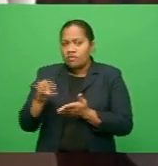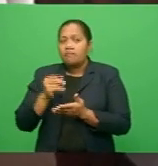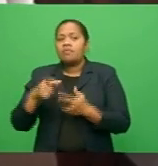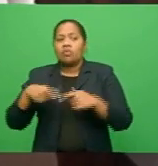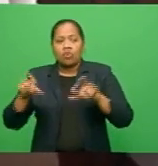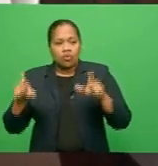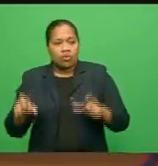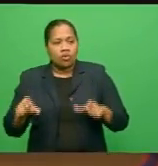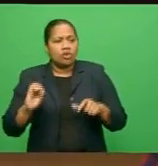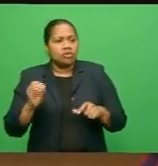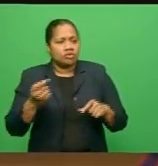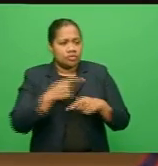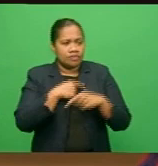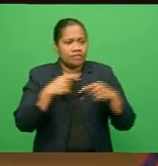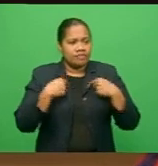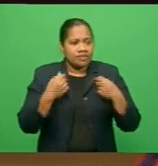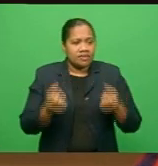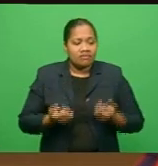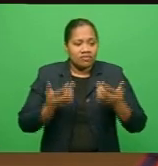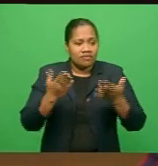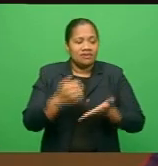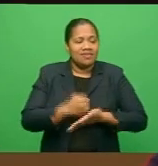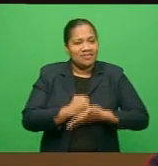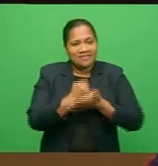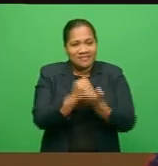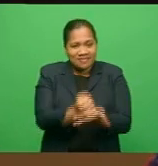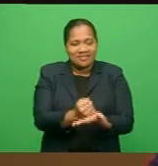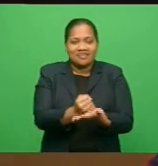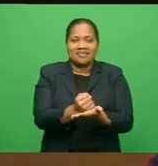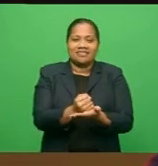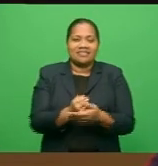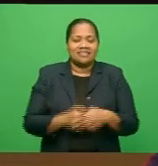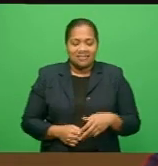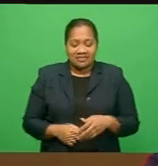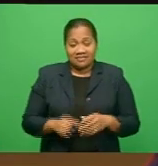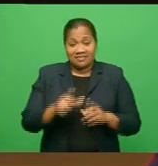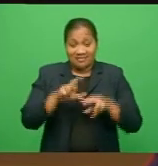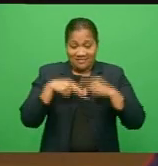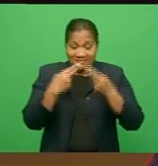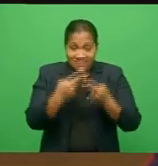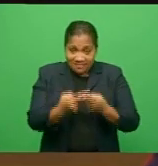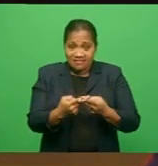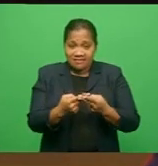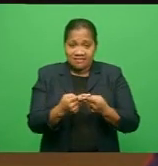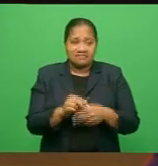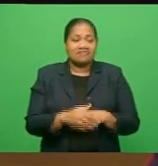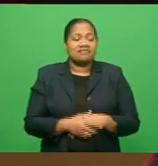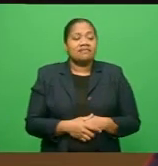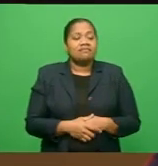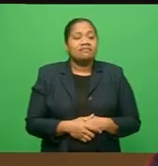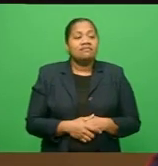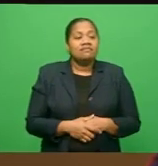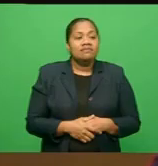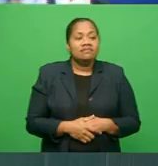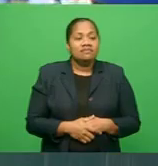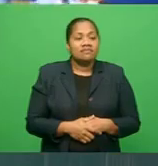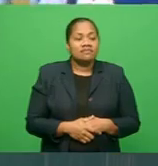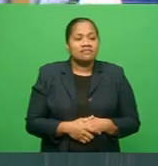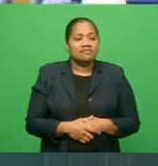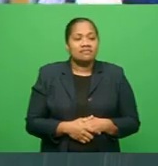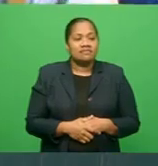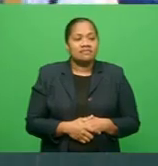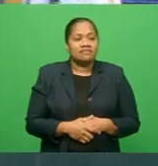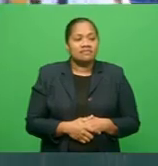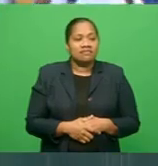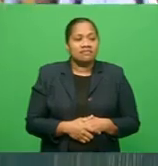the perpetrator families and the families, because many a times they